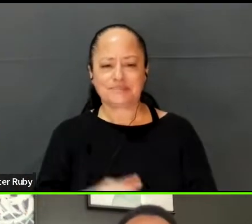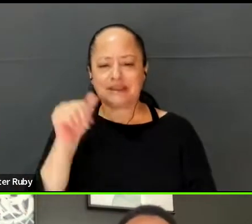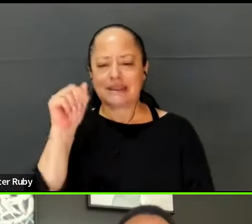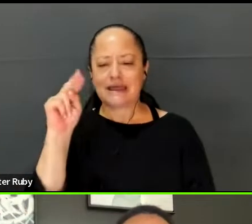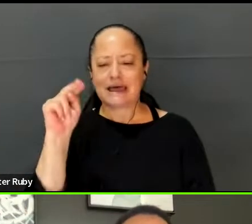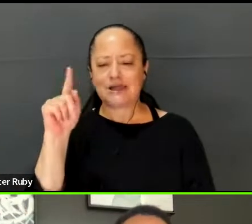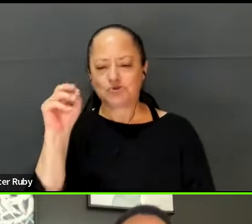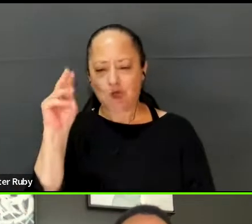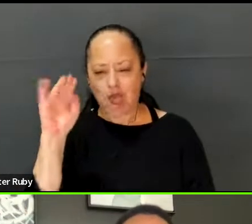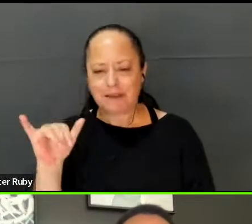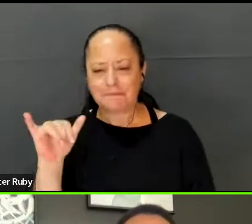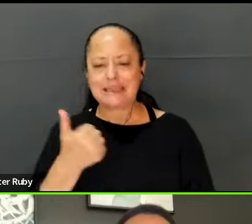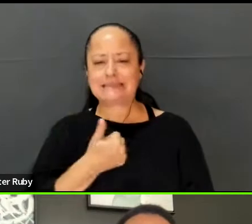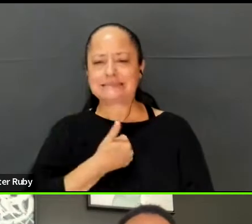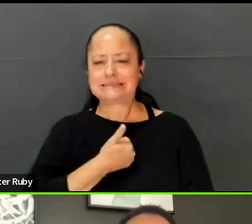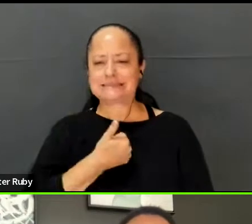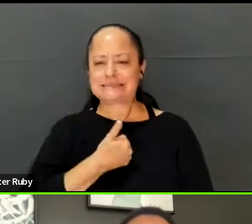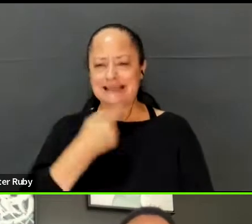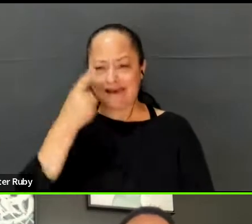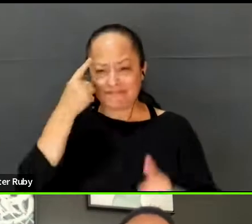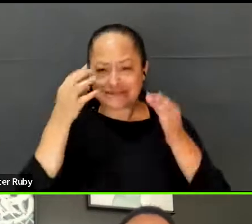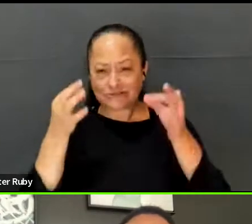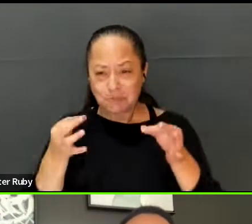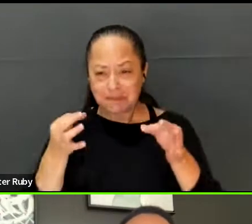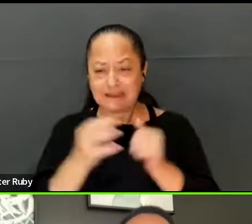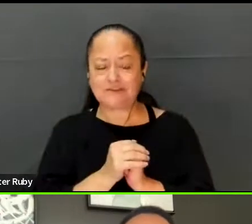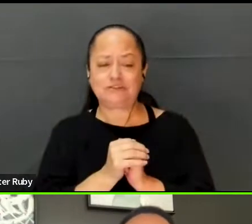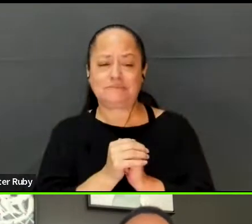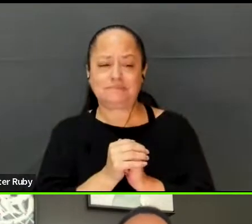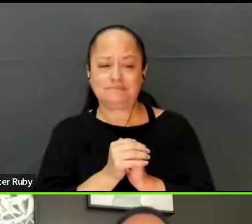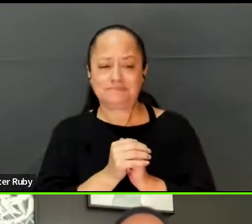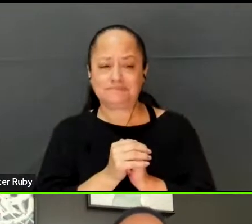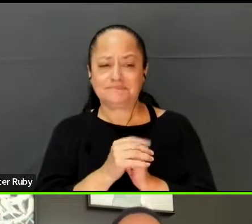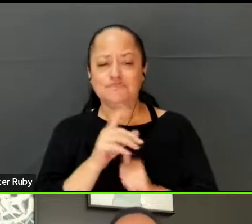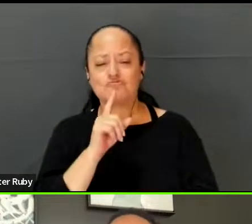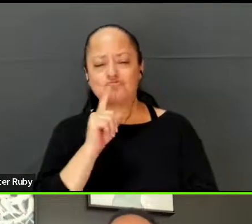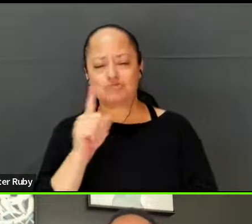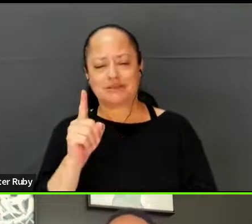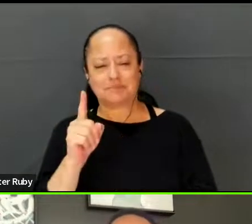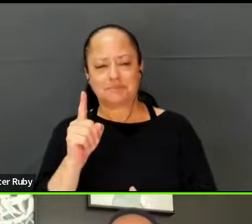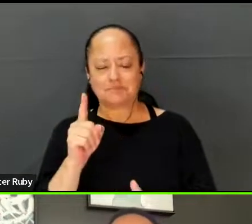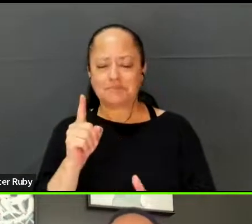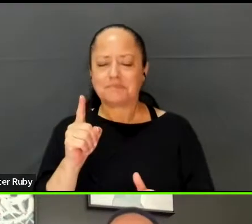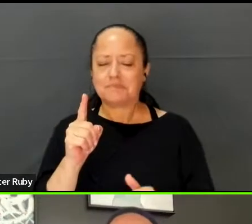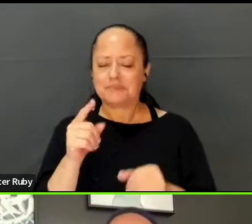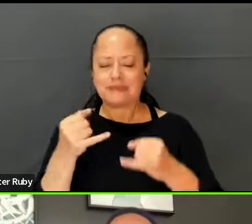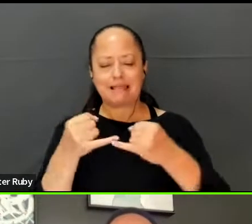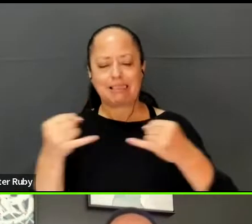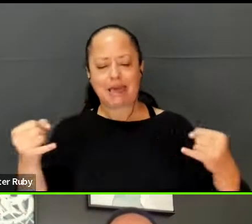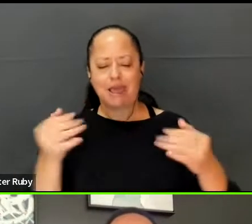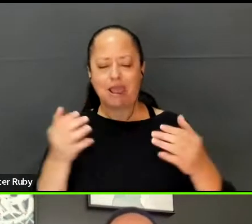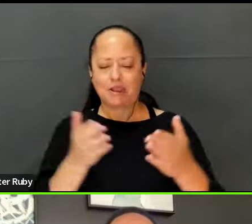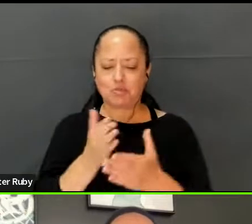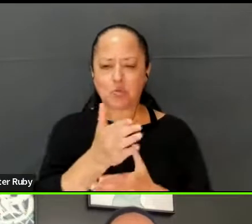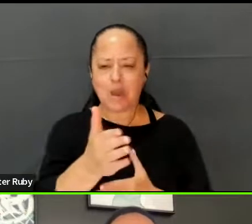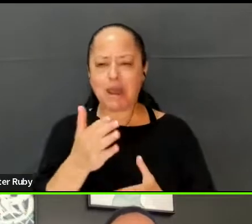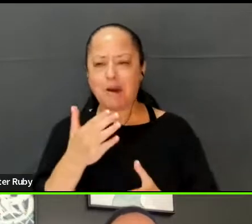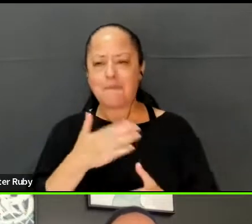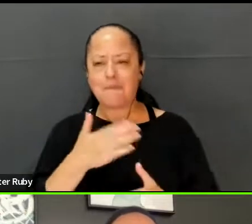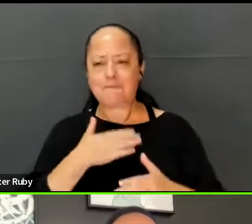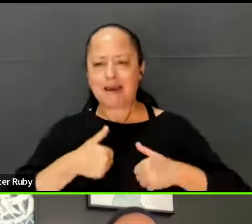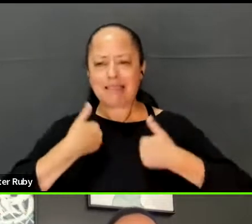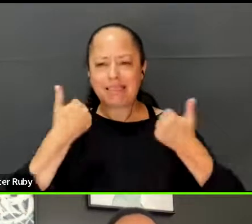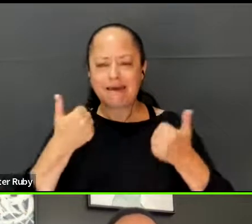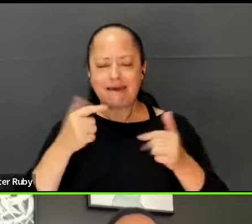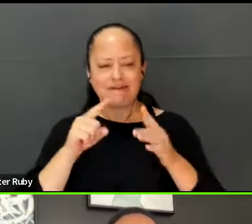autonomy, of self-determination, and this has really been the through line throughout my life. I